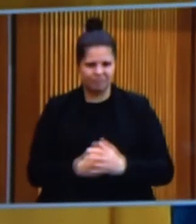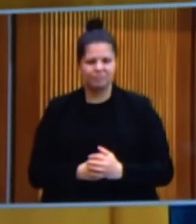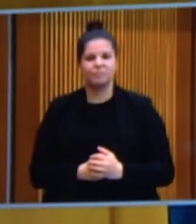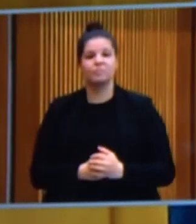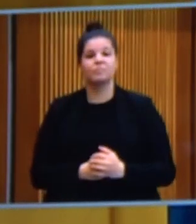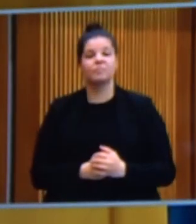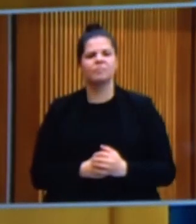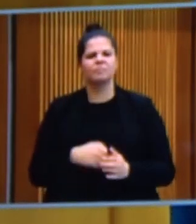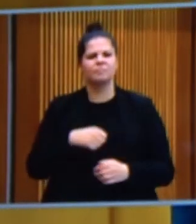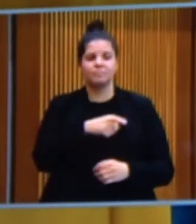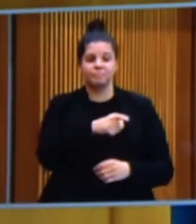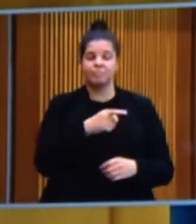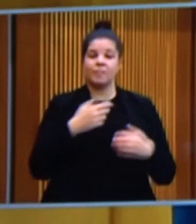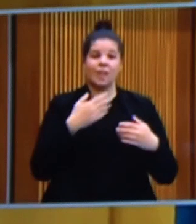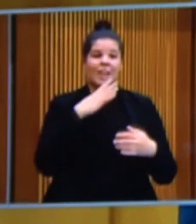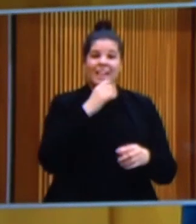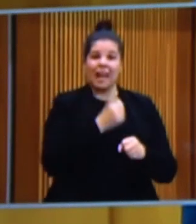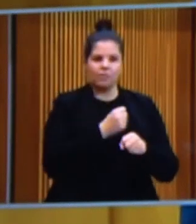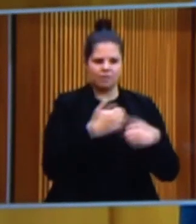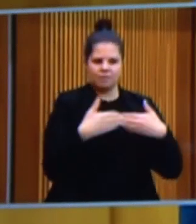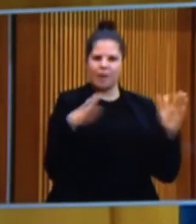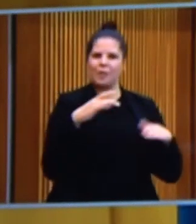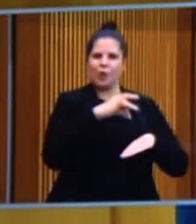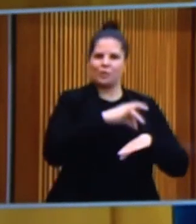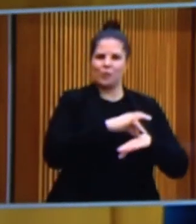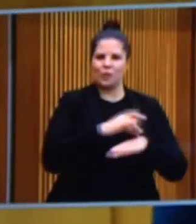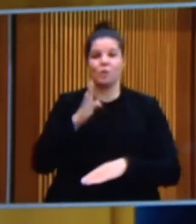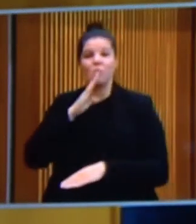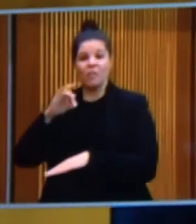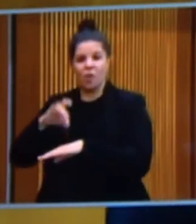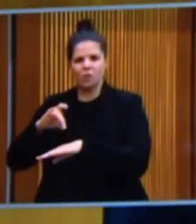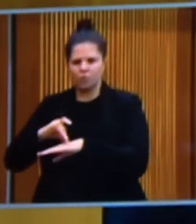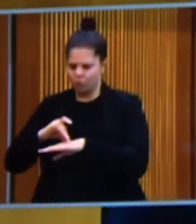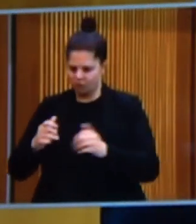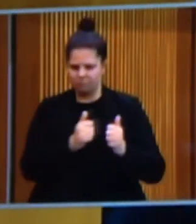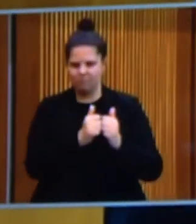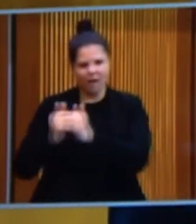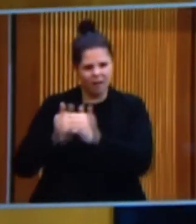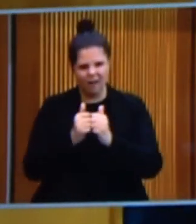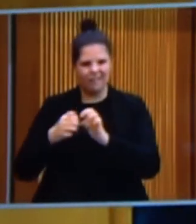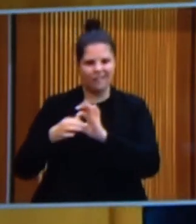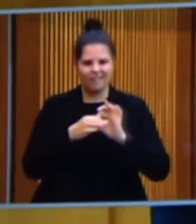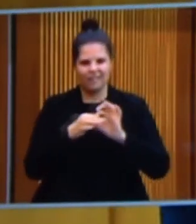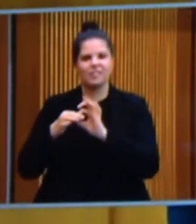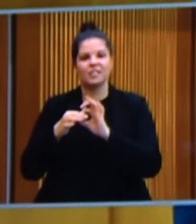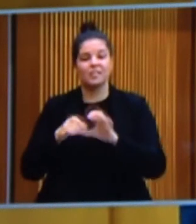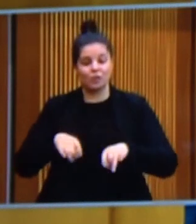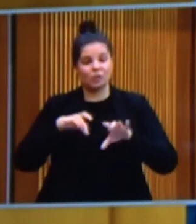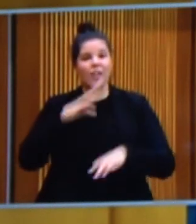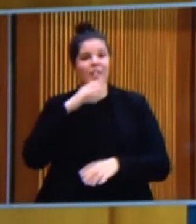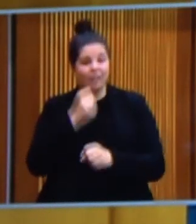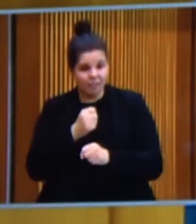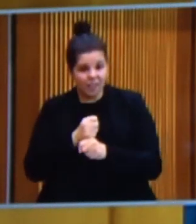relationship between public and private hospitals. The partnership between the Australian government, the states and the private